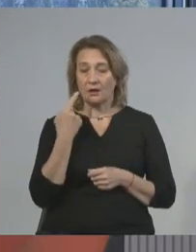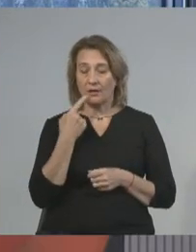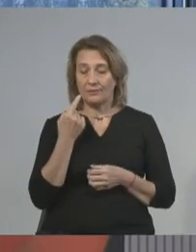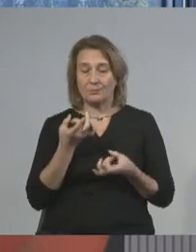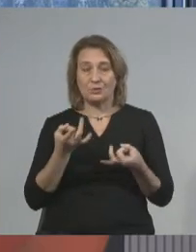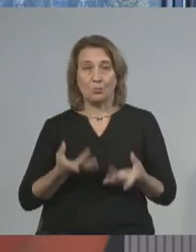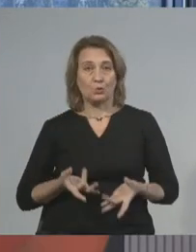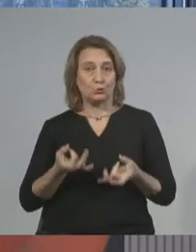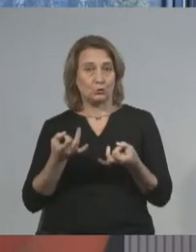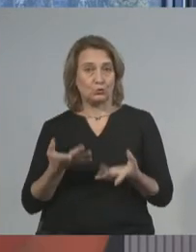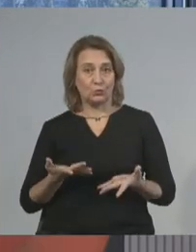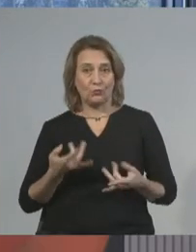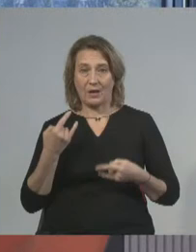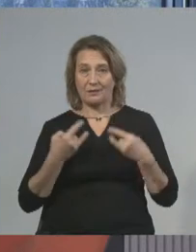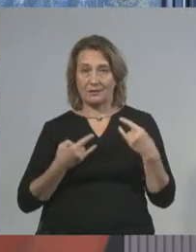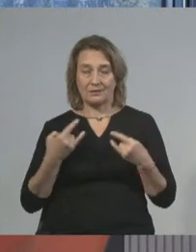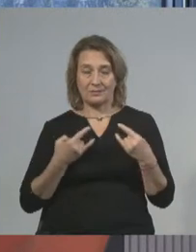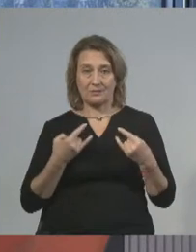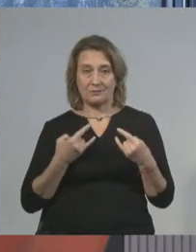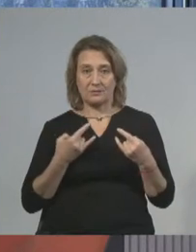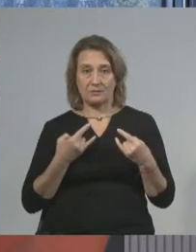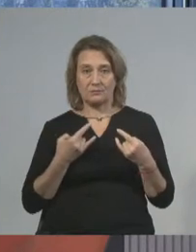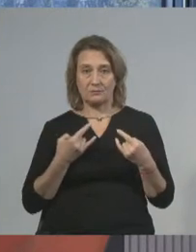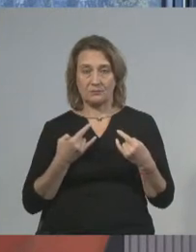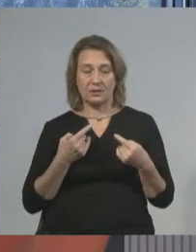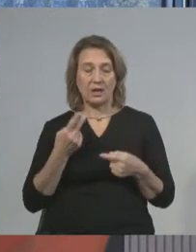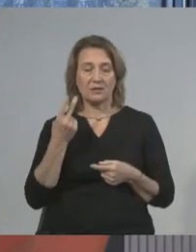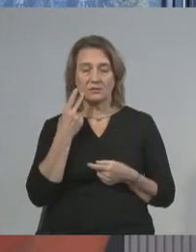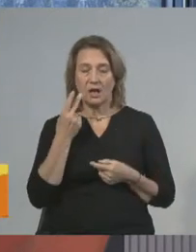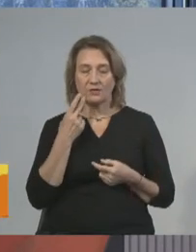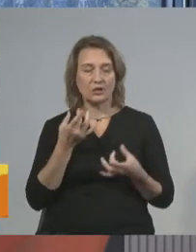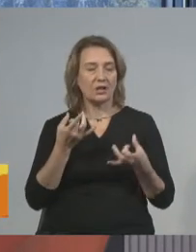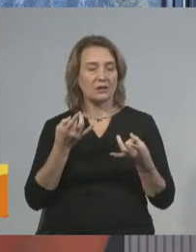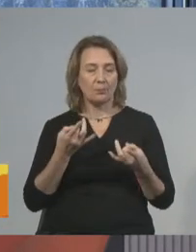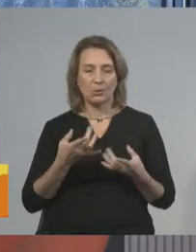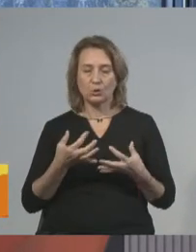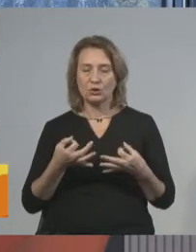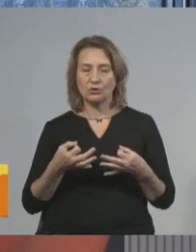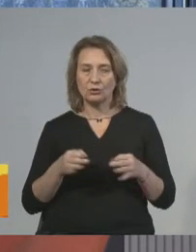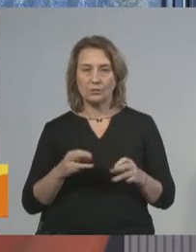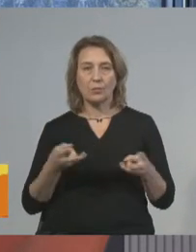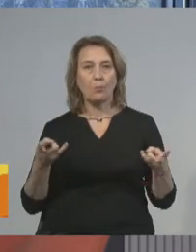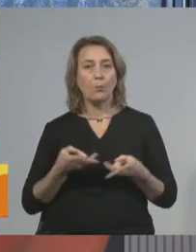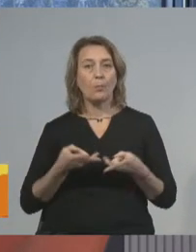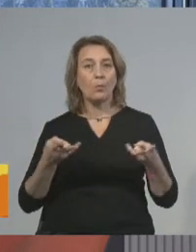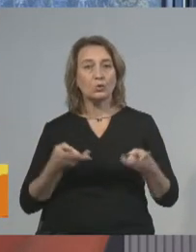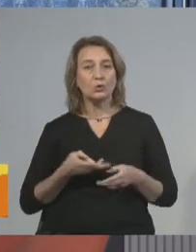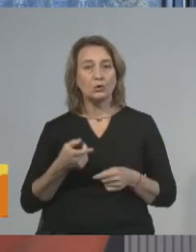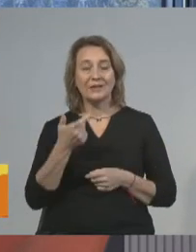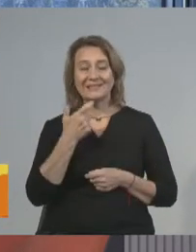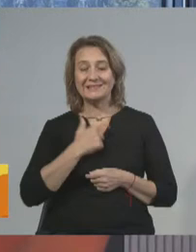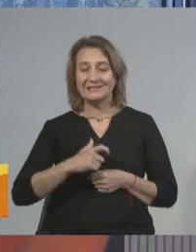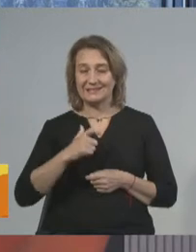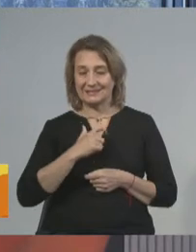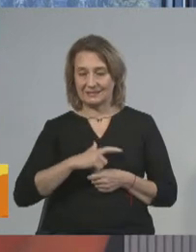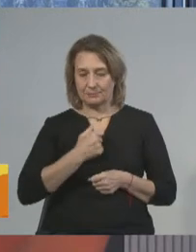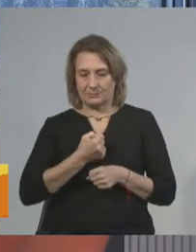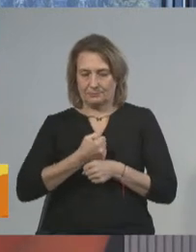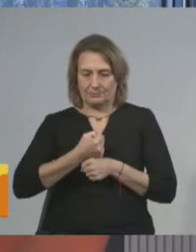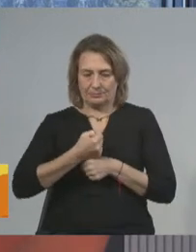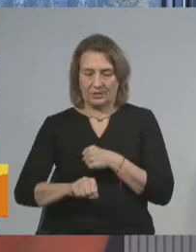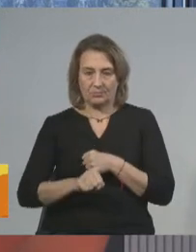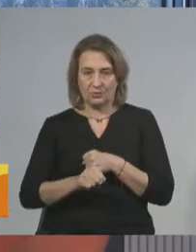when we are talking about it it's sometimes quite difficult to